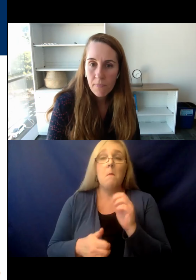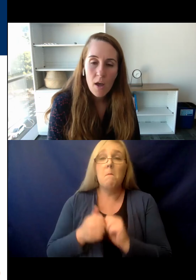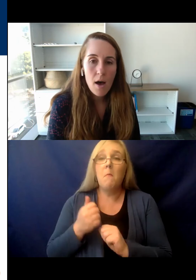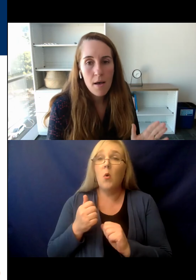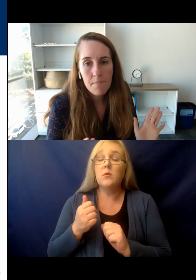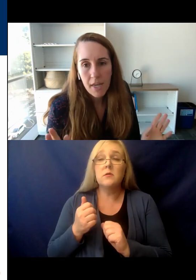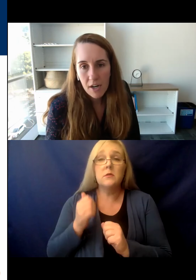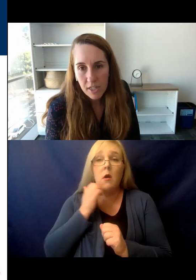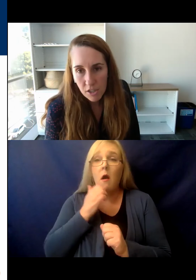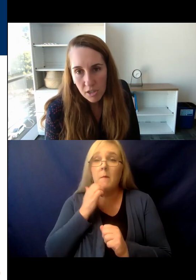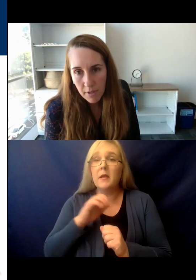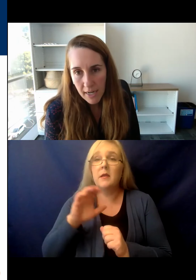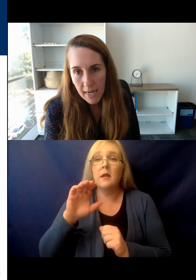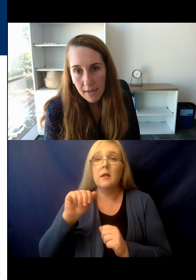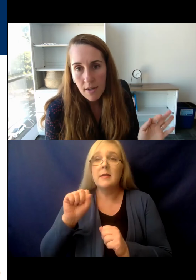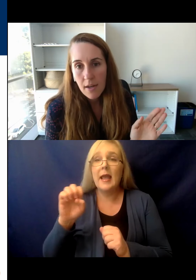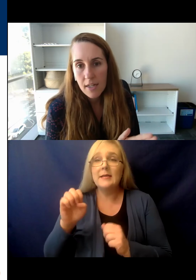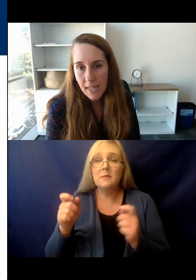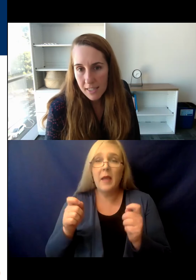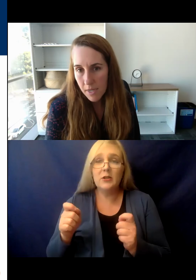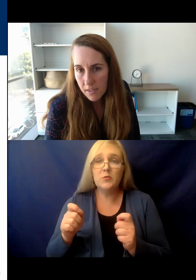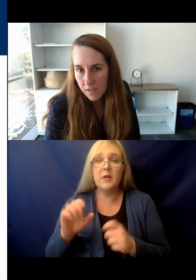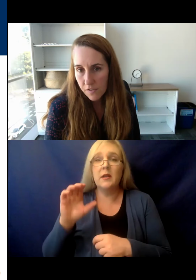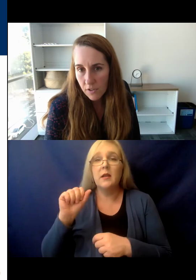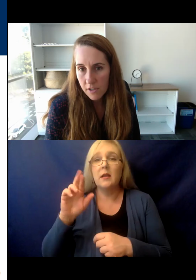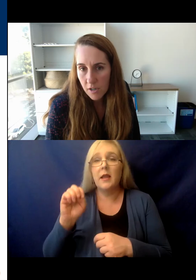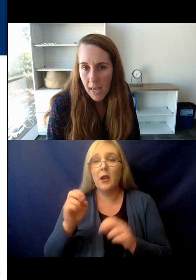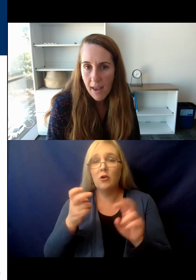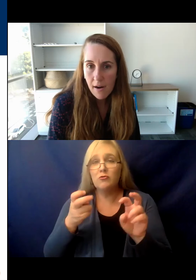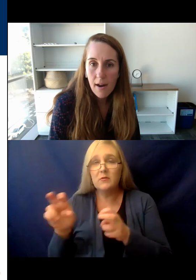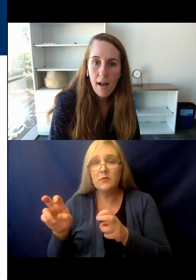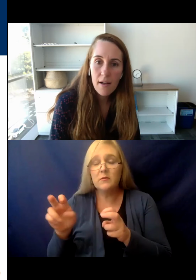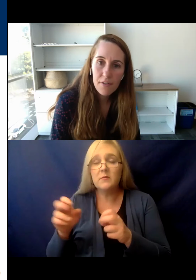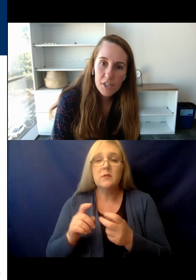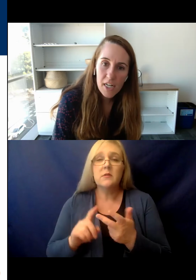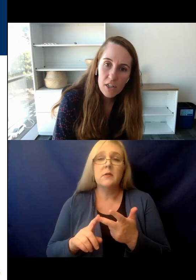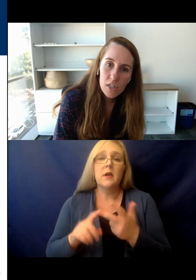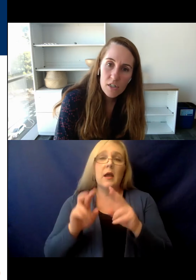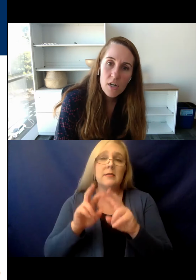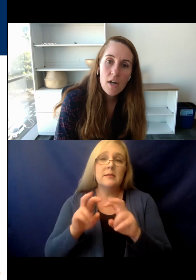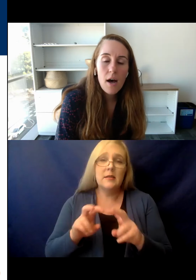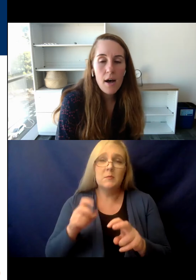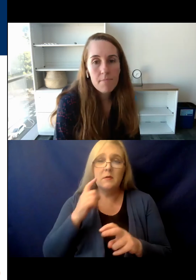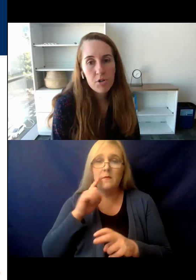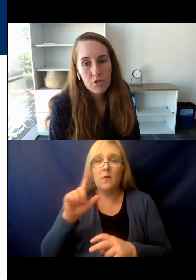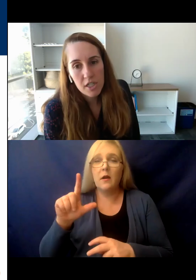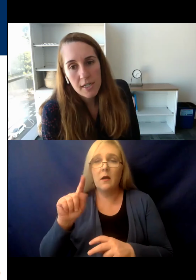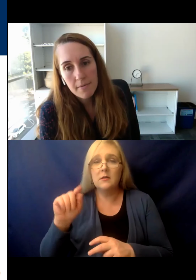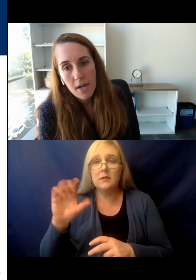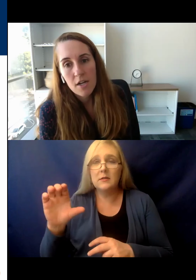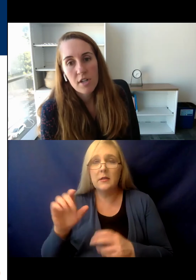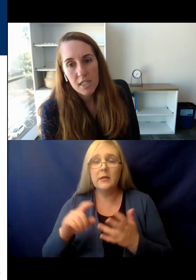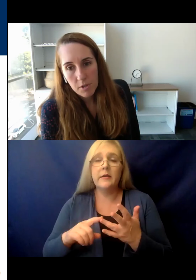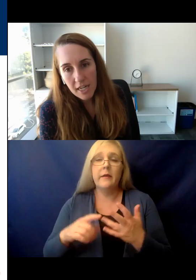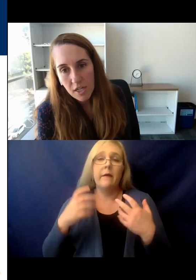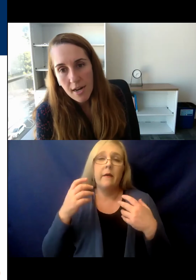management, care transition planning, assessments for long-term care, health education,